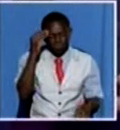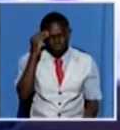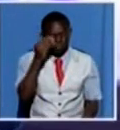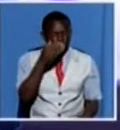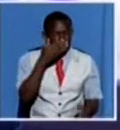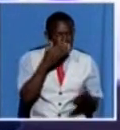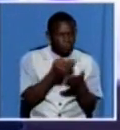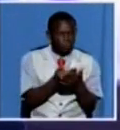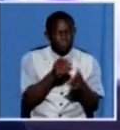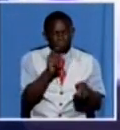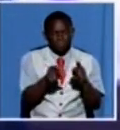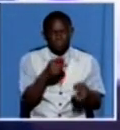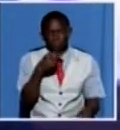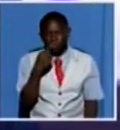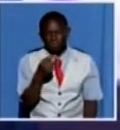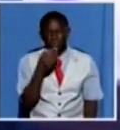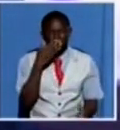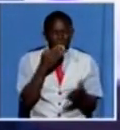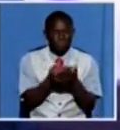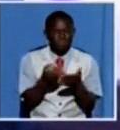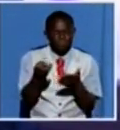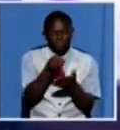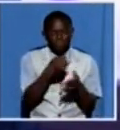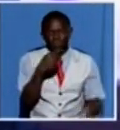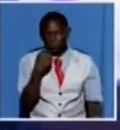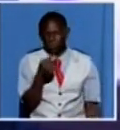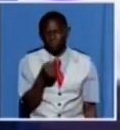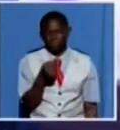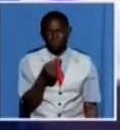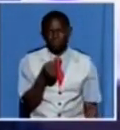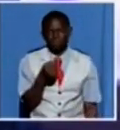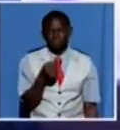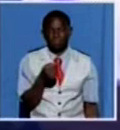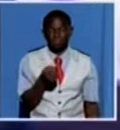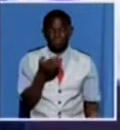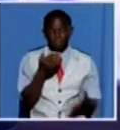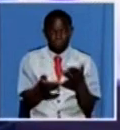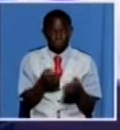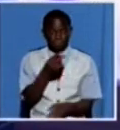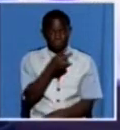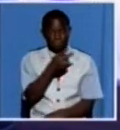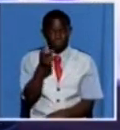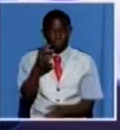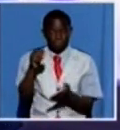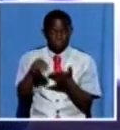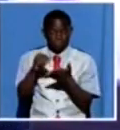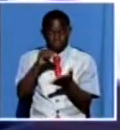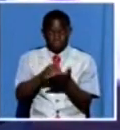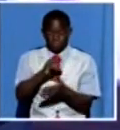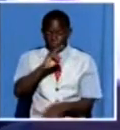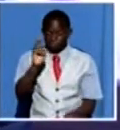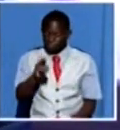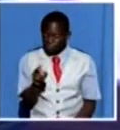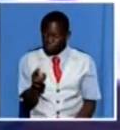credible institutions in Zambia, we say maybe in this contract of $200 million, let's identify 10 Zambian companies,